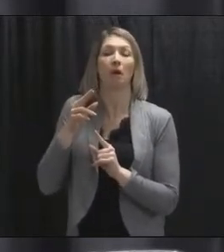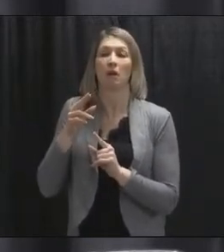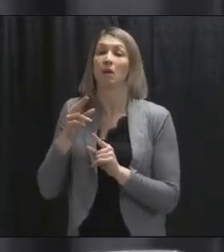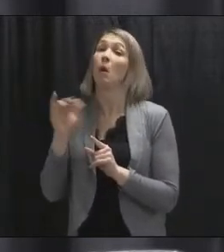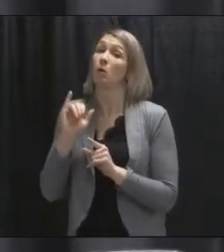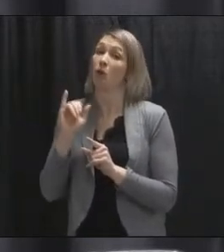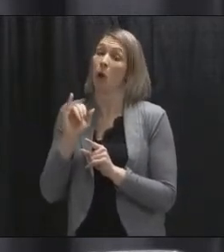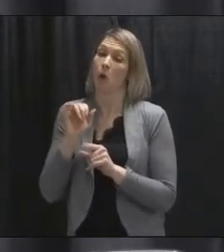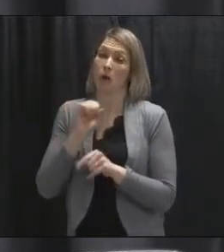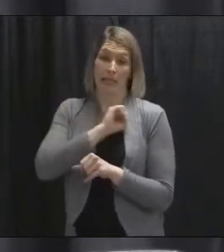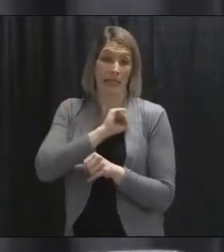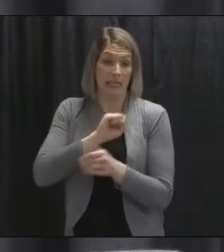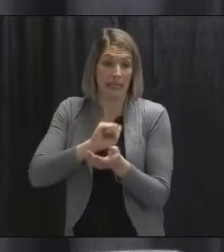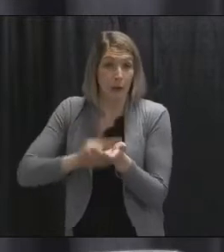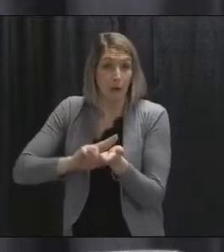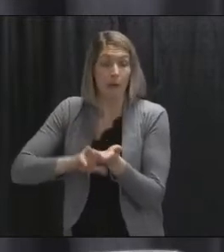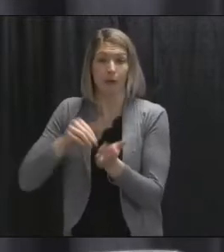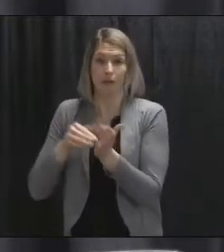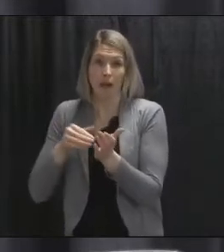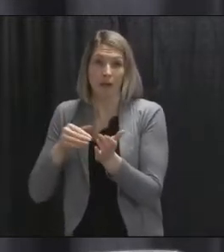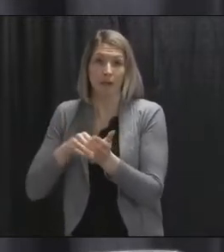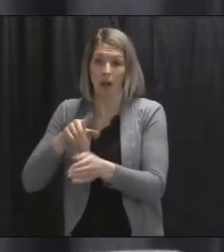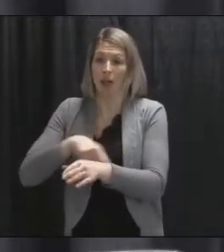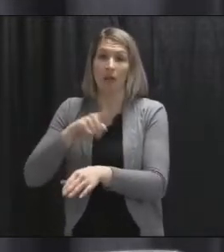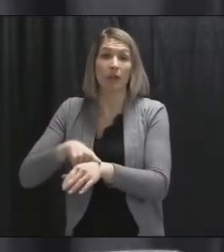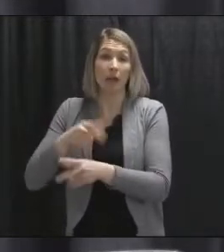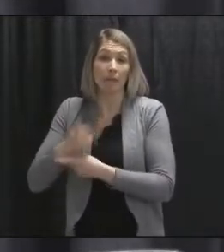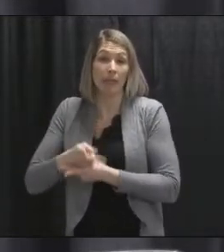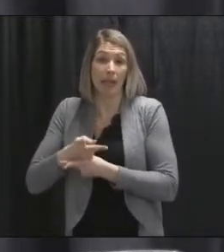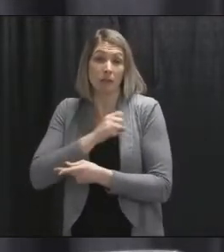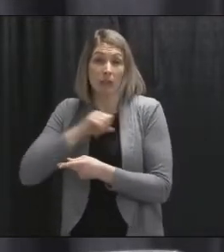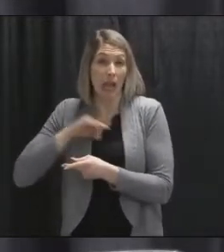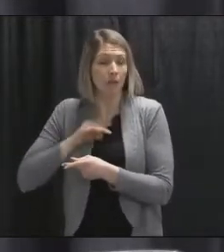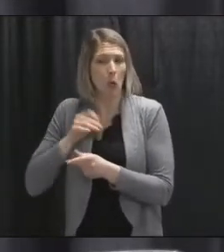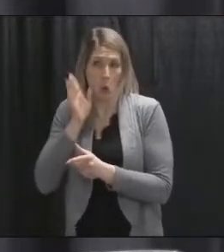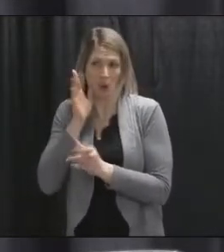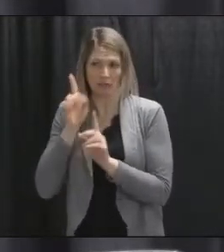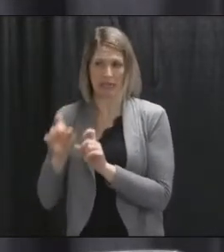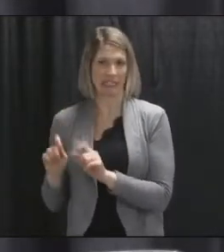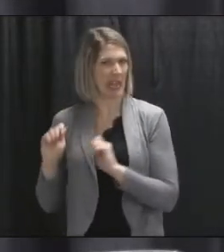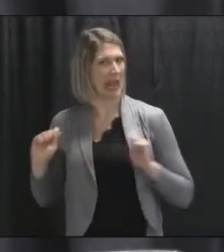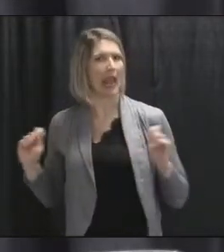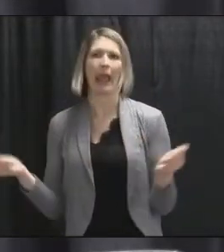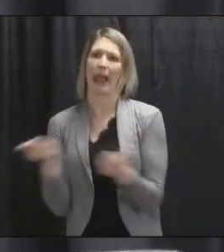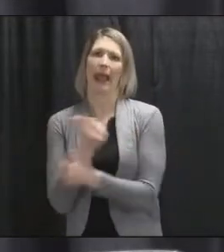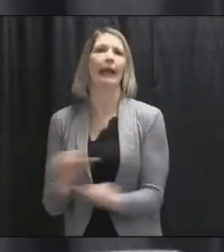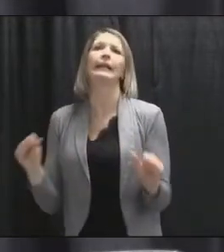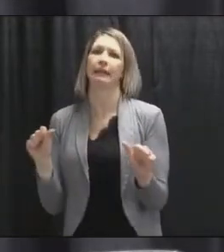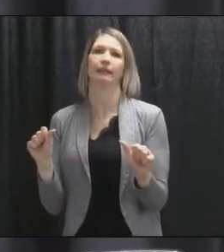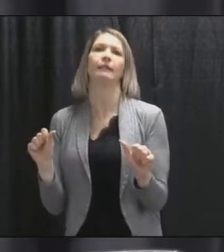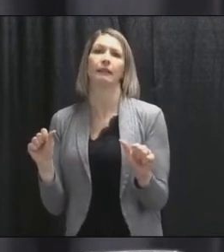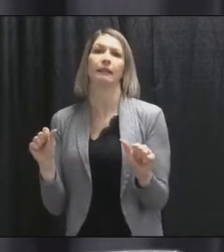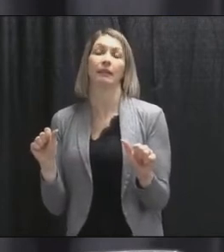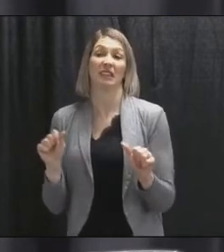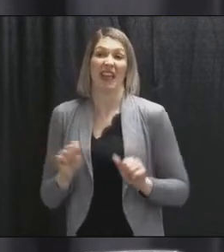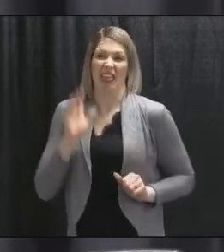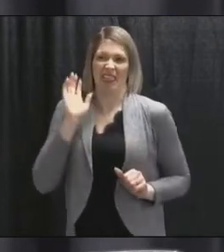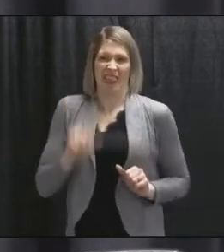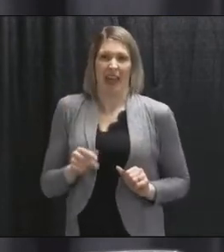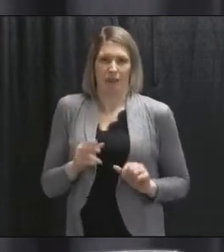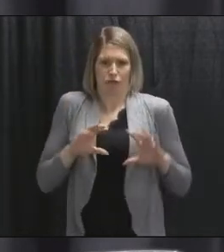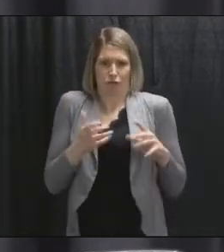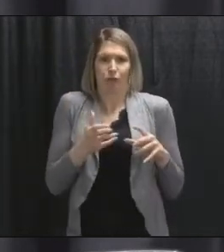worker, long-term care resident, or people in and around acute care. Those two factors of themselves